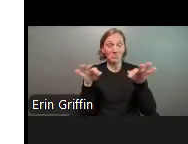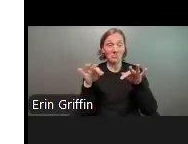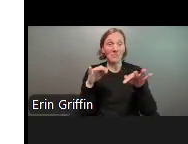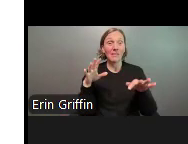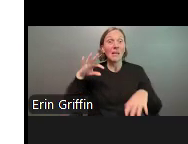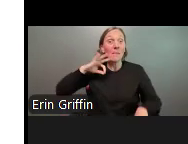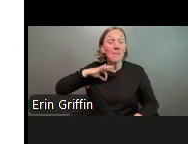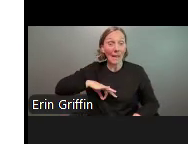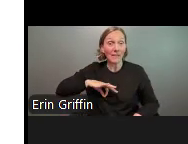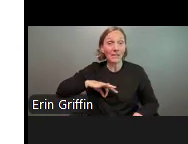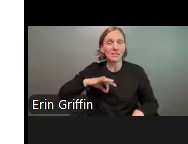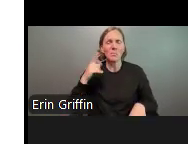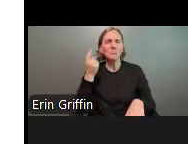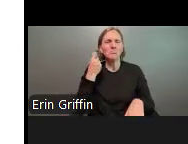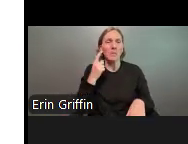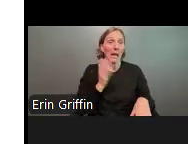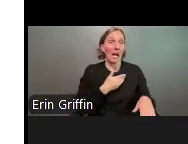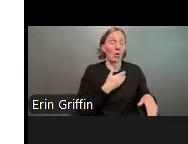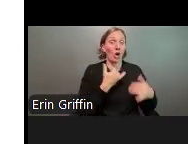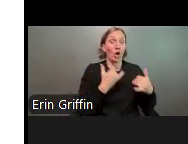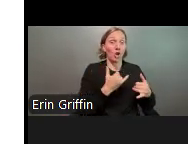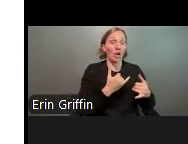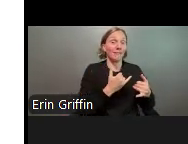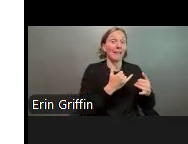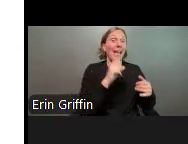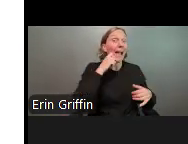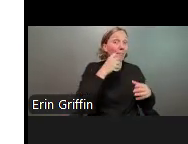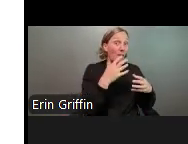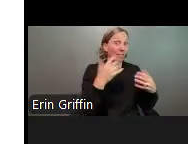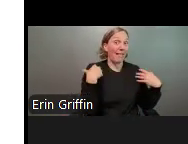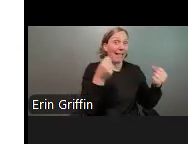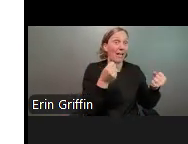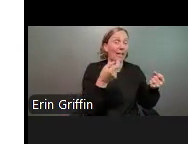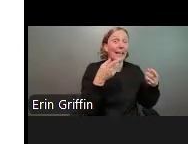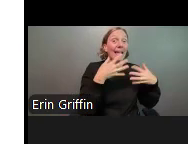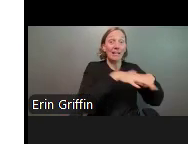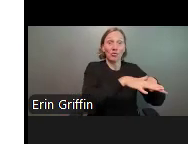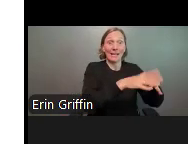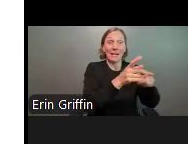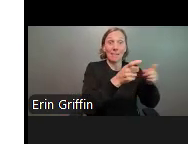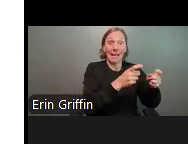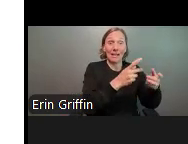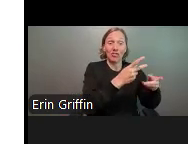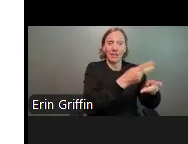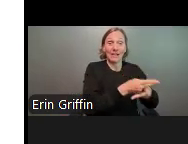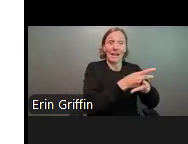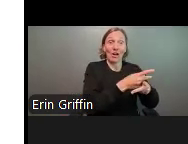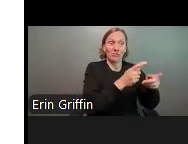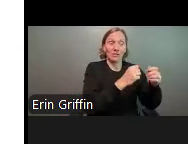current Apple Health integrated managed care structure, and call out just a few key differences that you'll need to